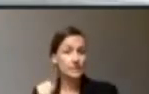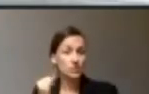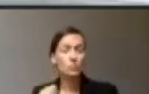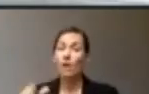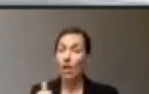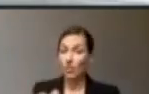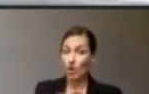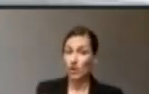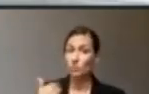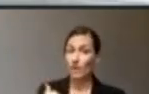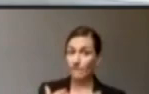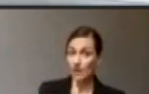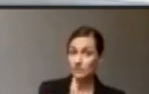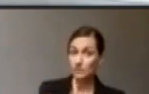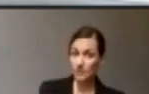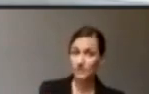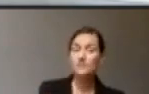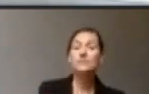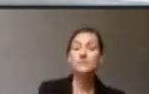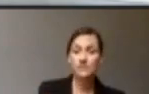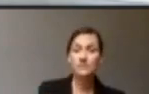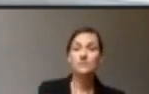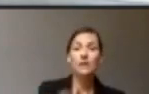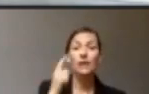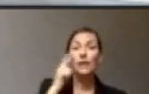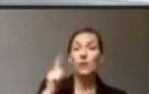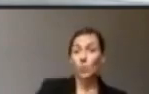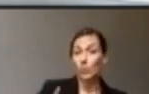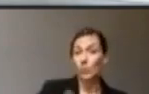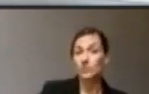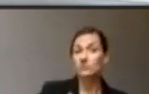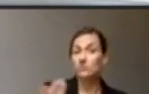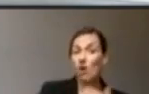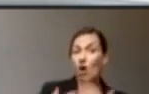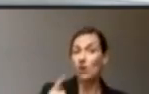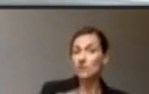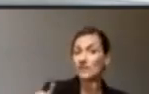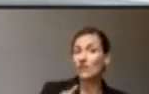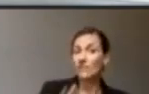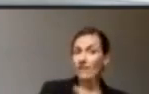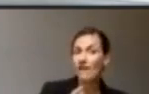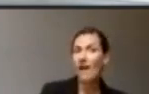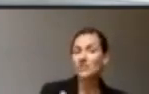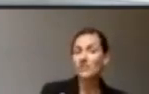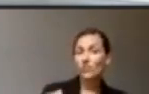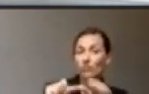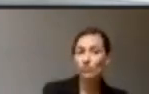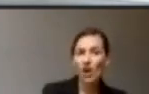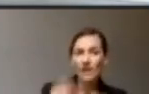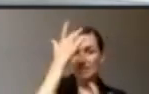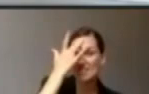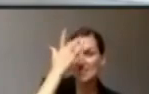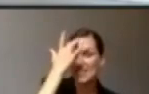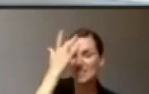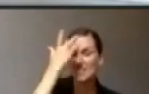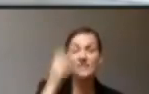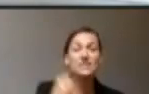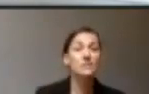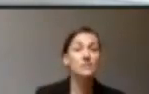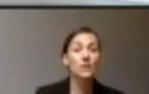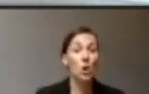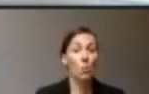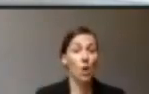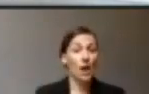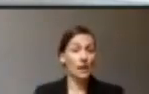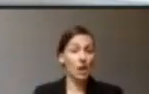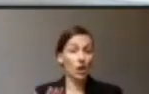have expertise and research in all different types of chronic disease and conditions. One area where you can reach out